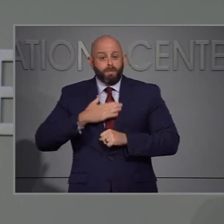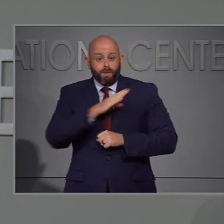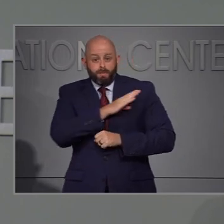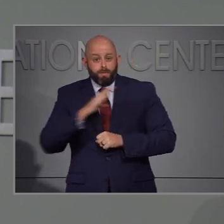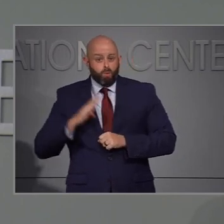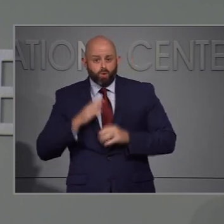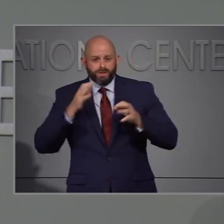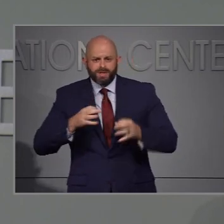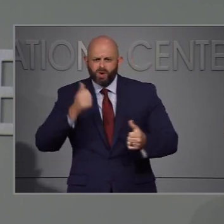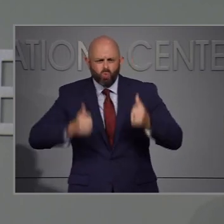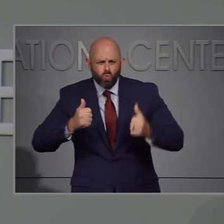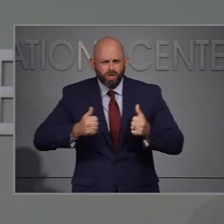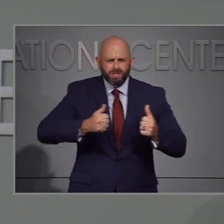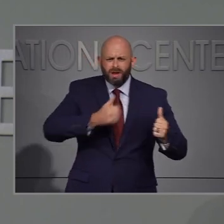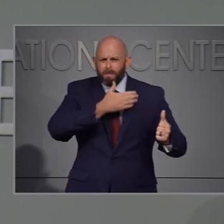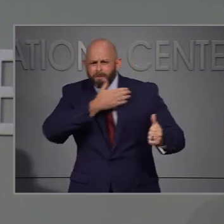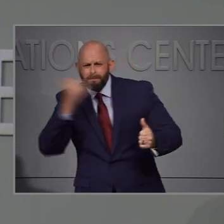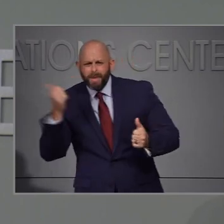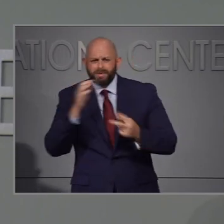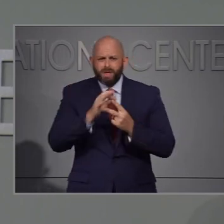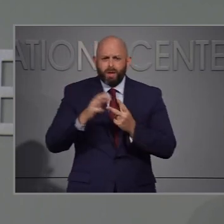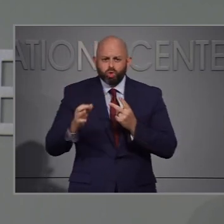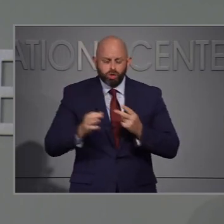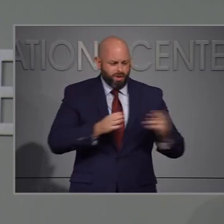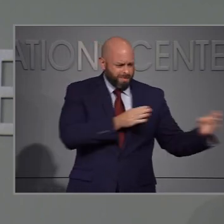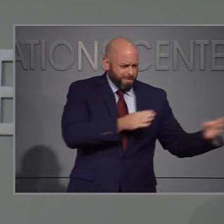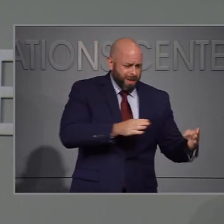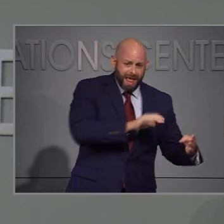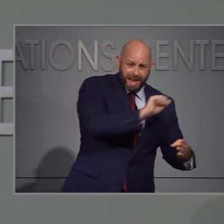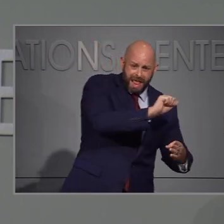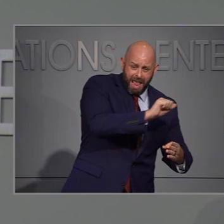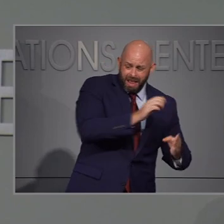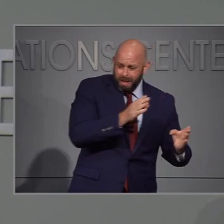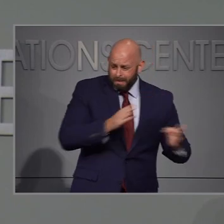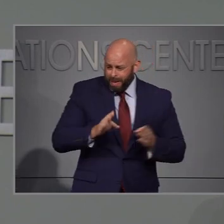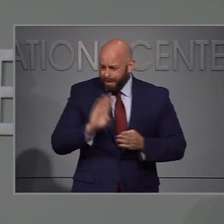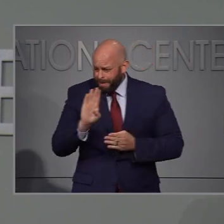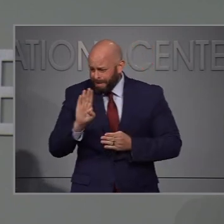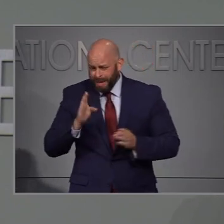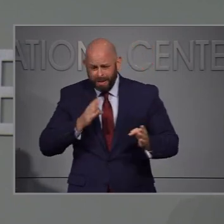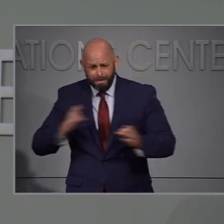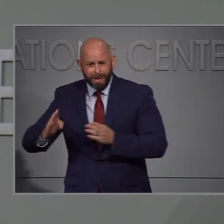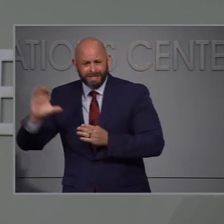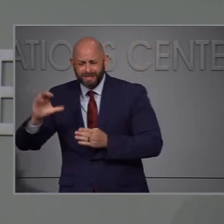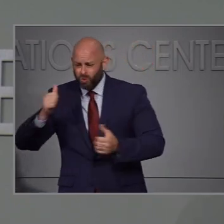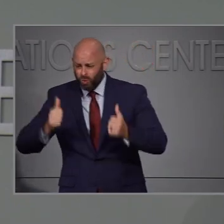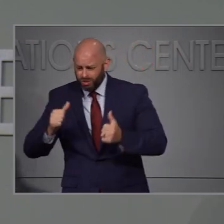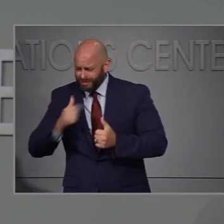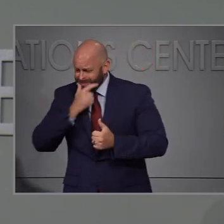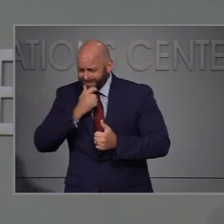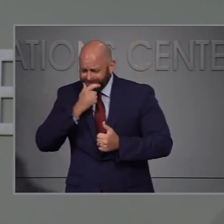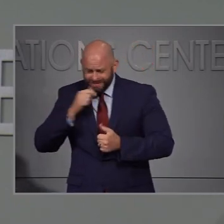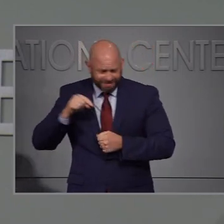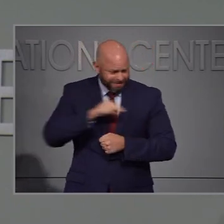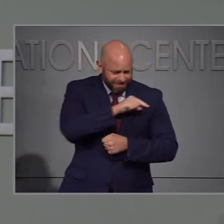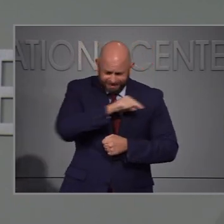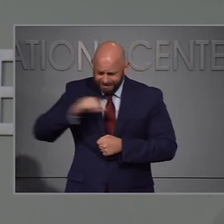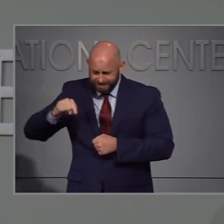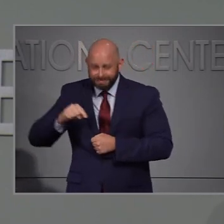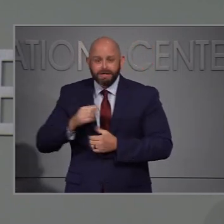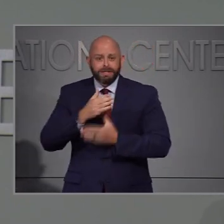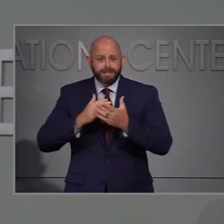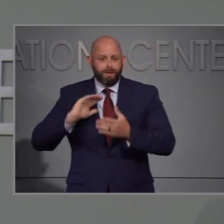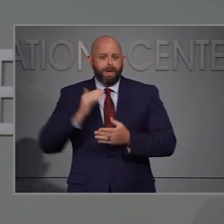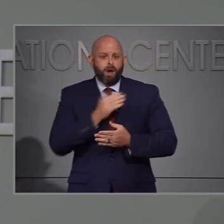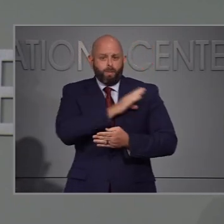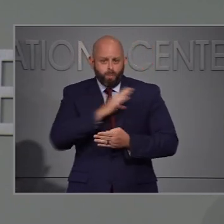is best, not unlike the citizens that we serve, with some favoring Plan C, others A, and still